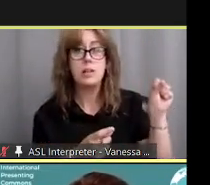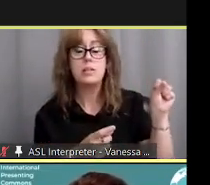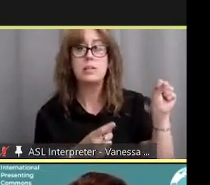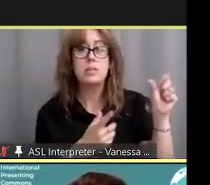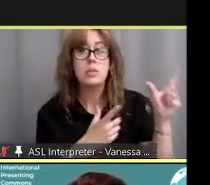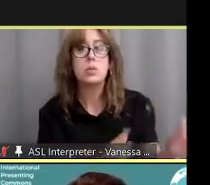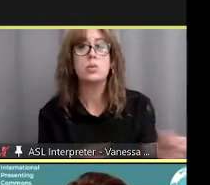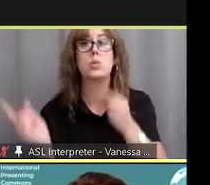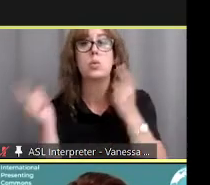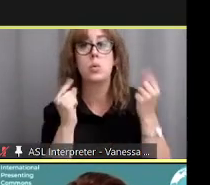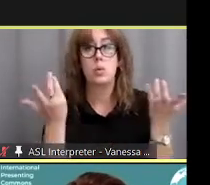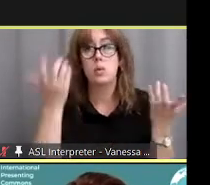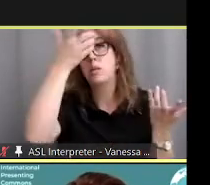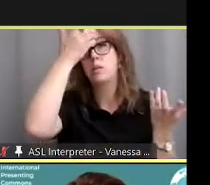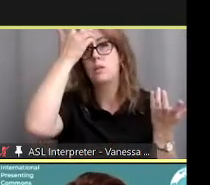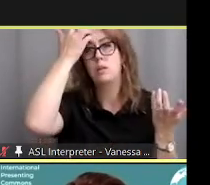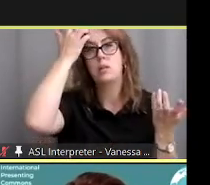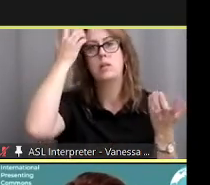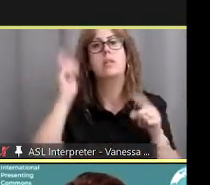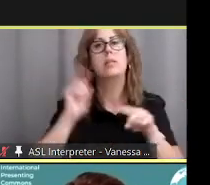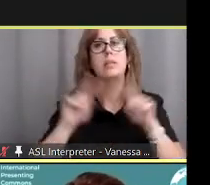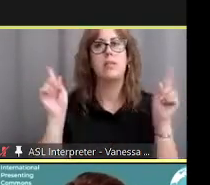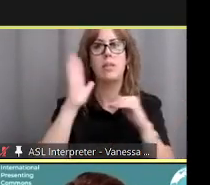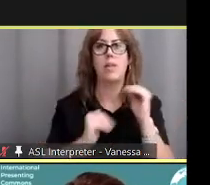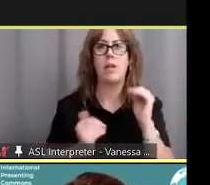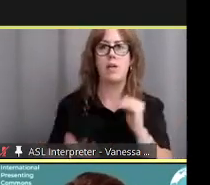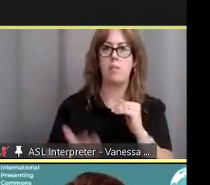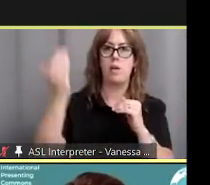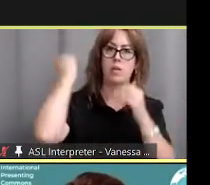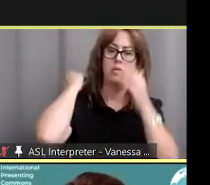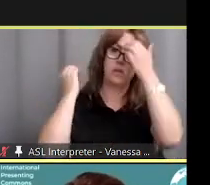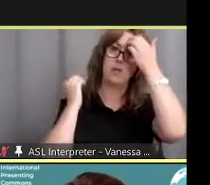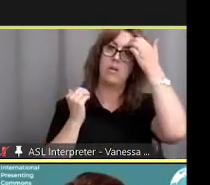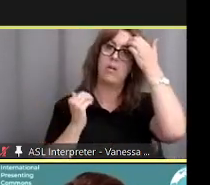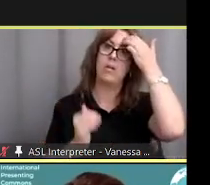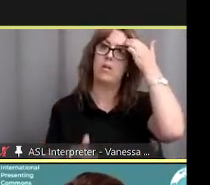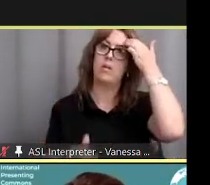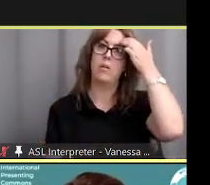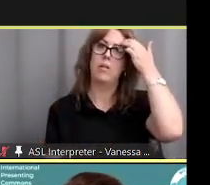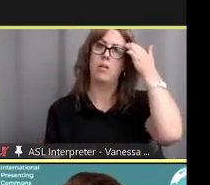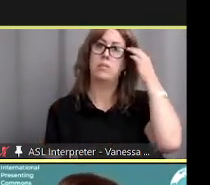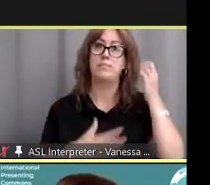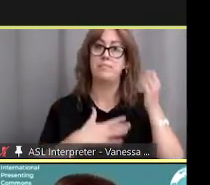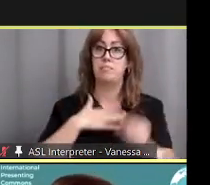See, my experience through the years,